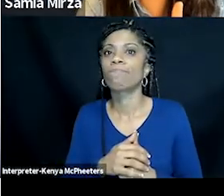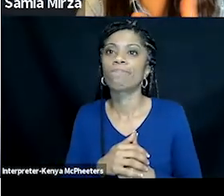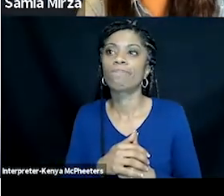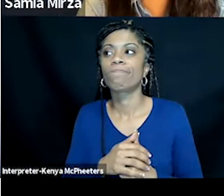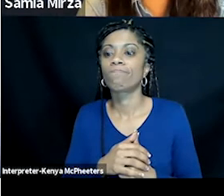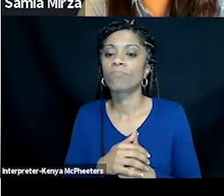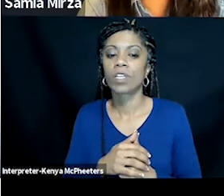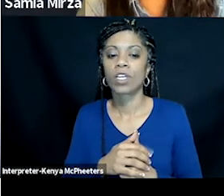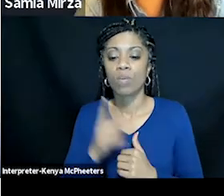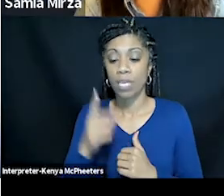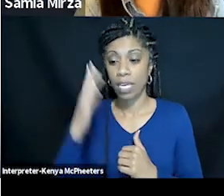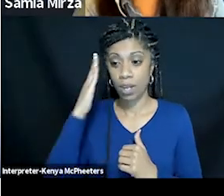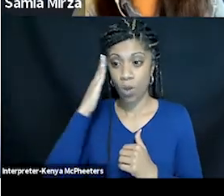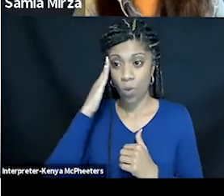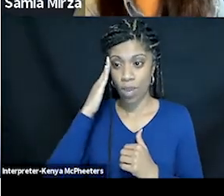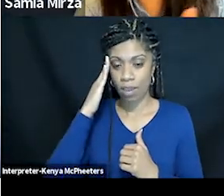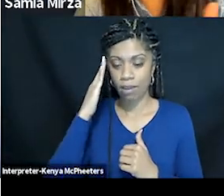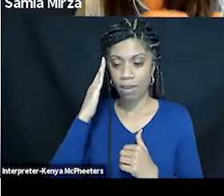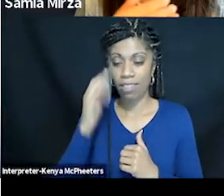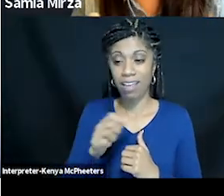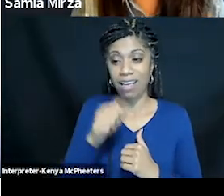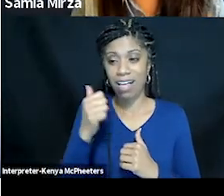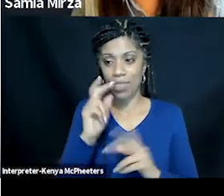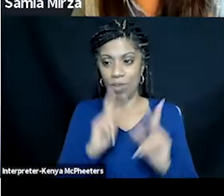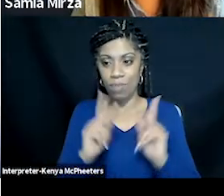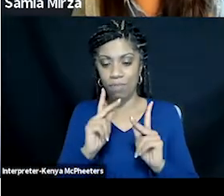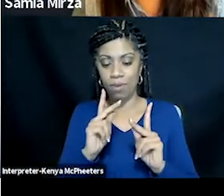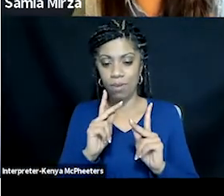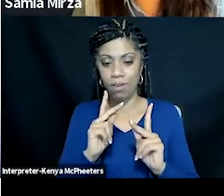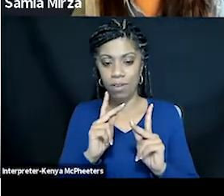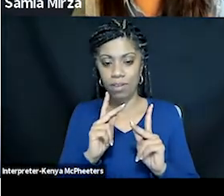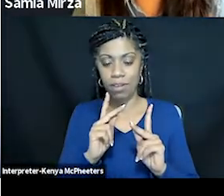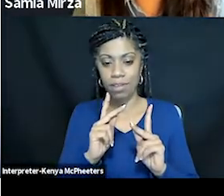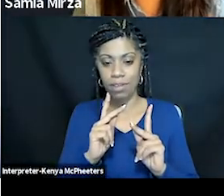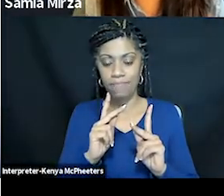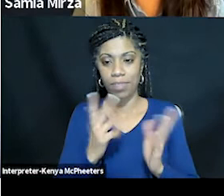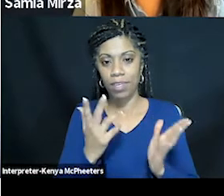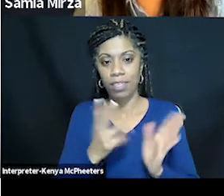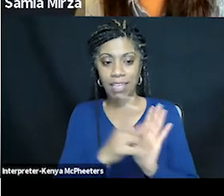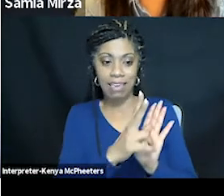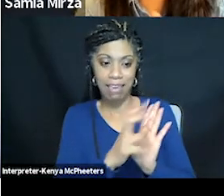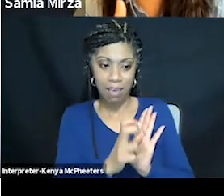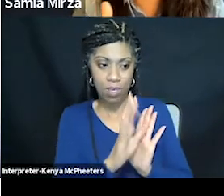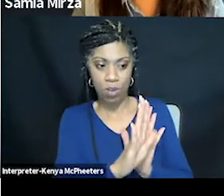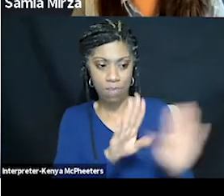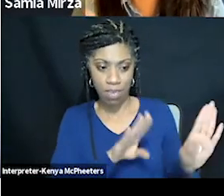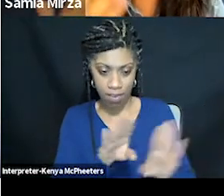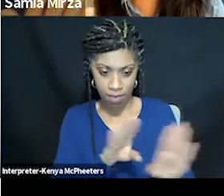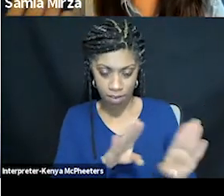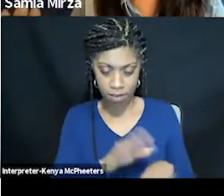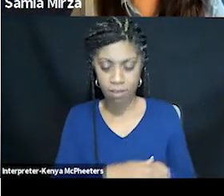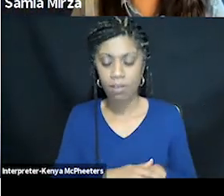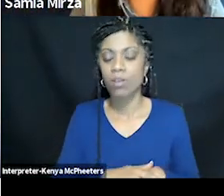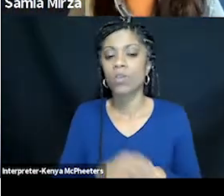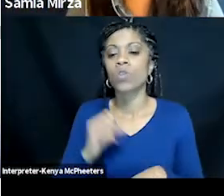that others model your behavior. So when the leader of your organization is making a speech or writing a